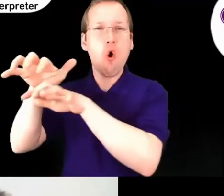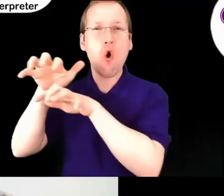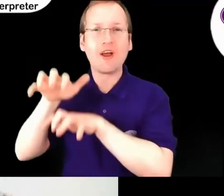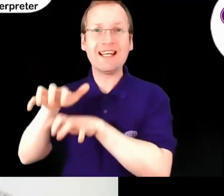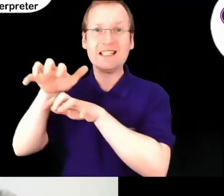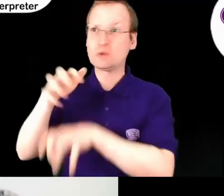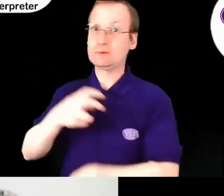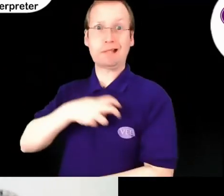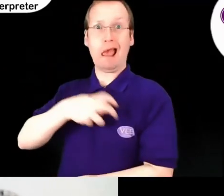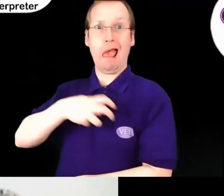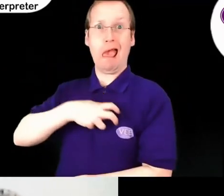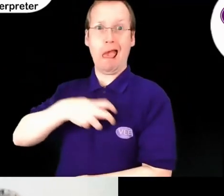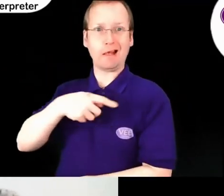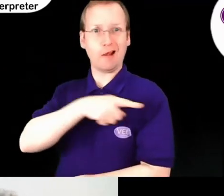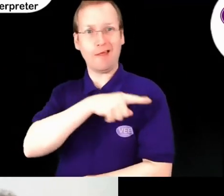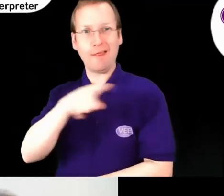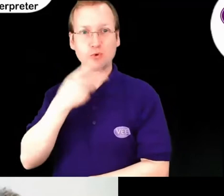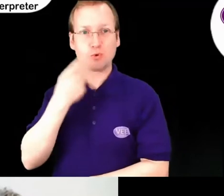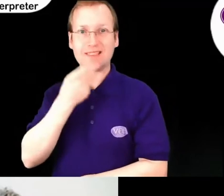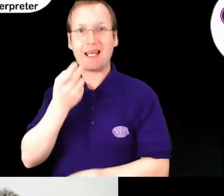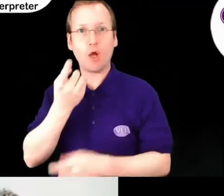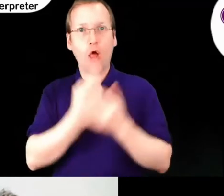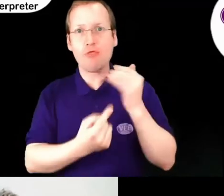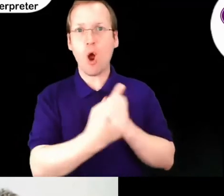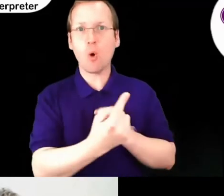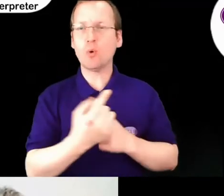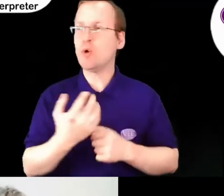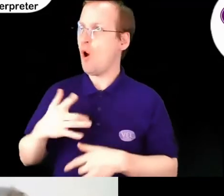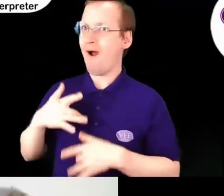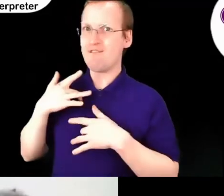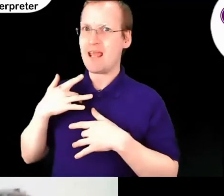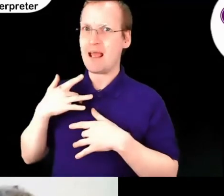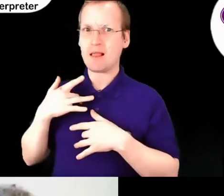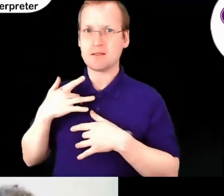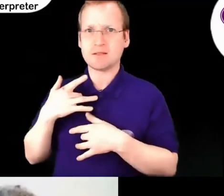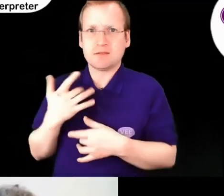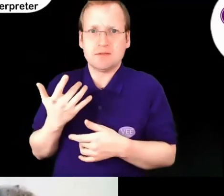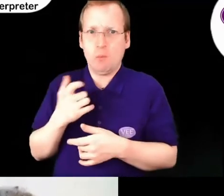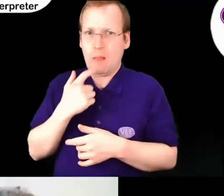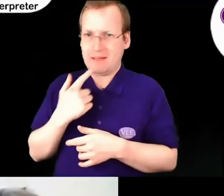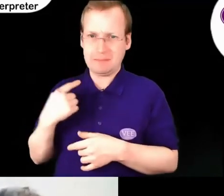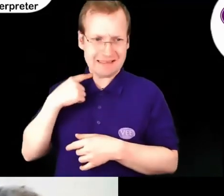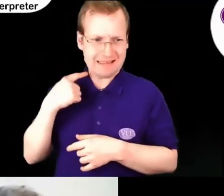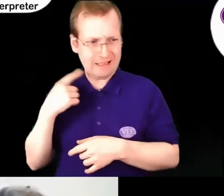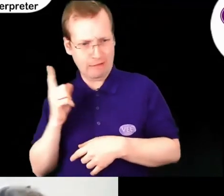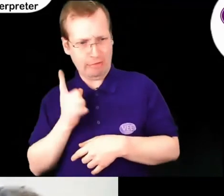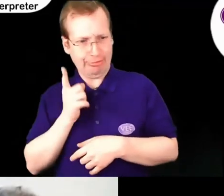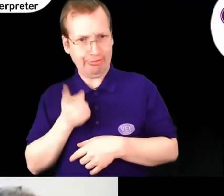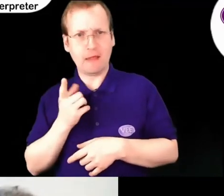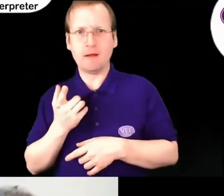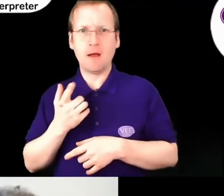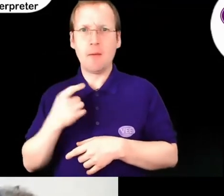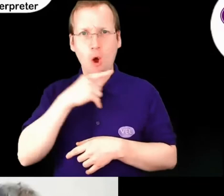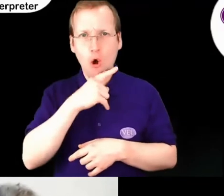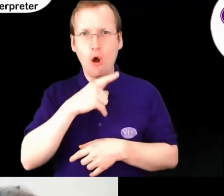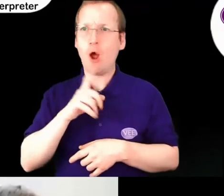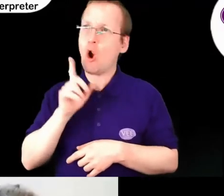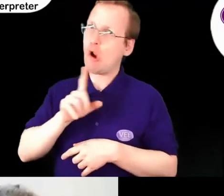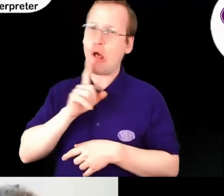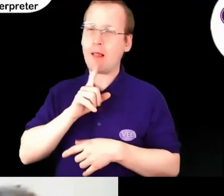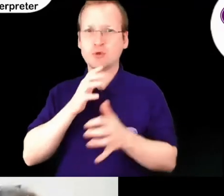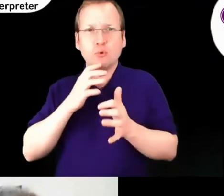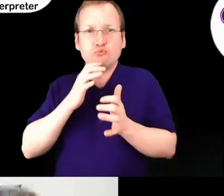scared stiff to let people sing unaccompanied, or who feels he'll be demeaned if he gets a wee, you know, boy or girl to play a